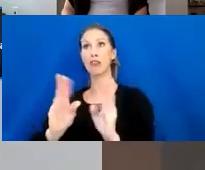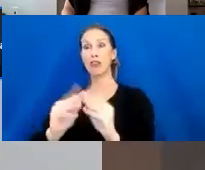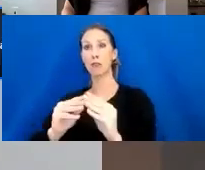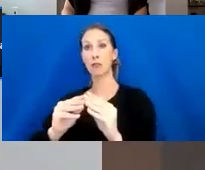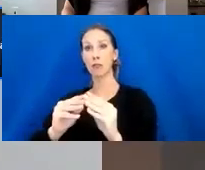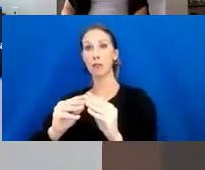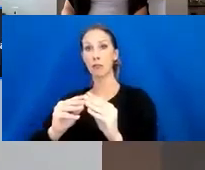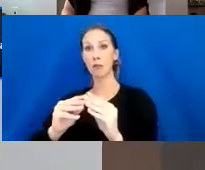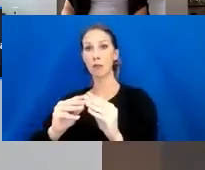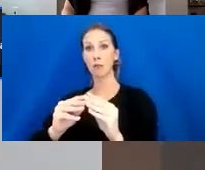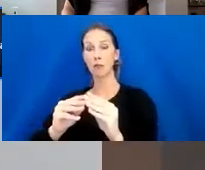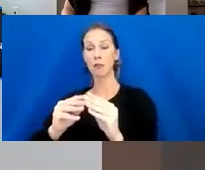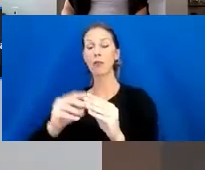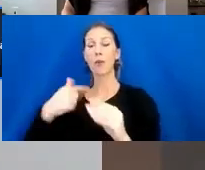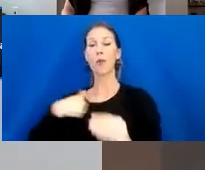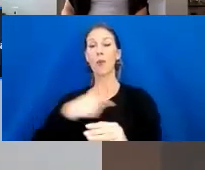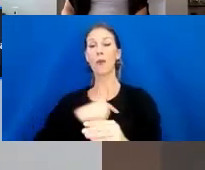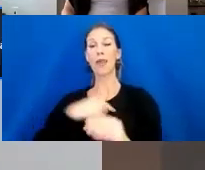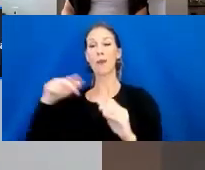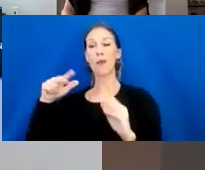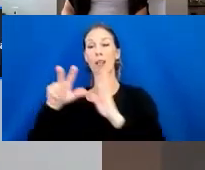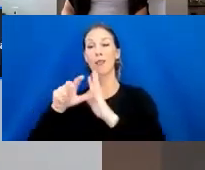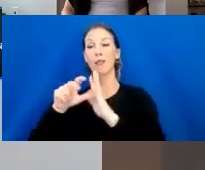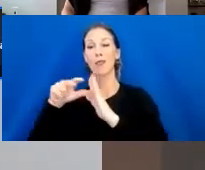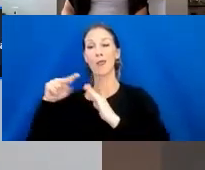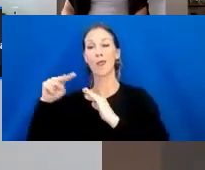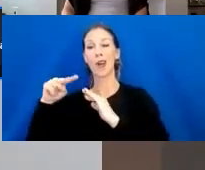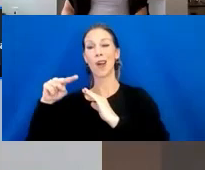are being recorded and are available